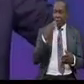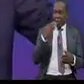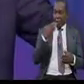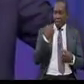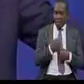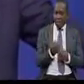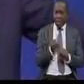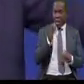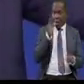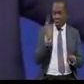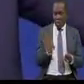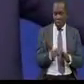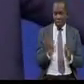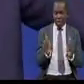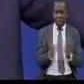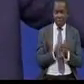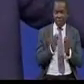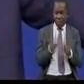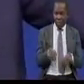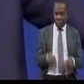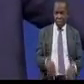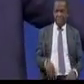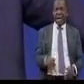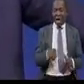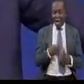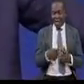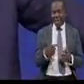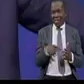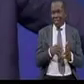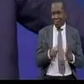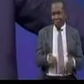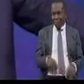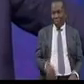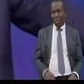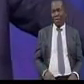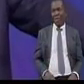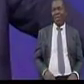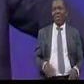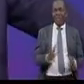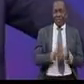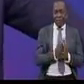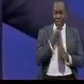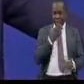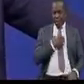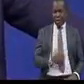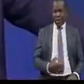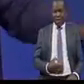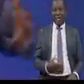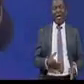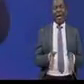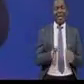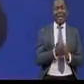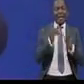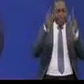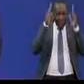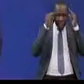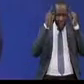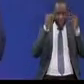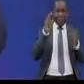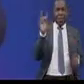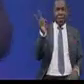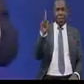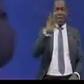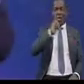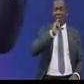leave Egypt. Where is breakfast? Where is lunch? And God said, he'll give manna all by faith.